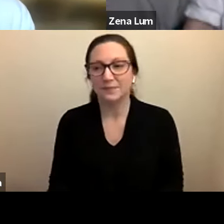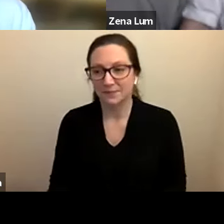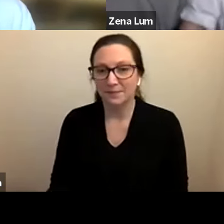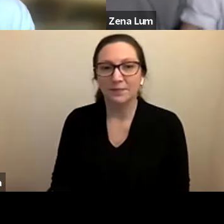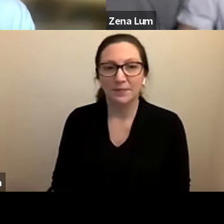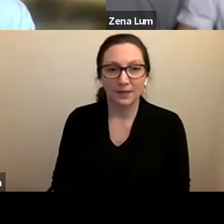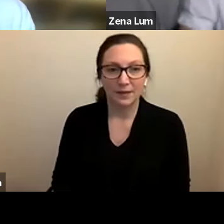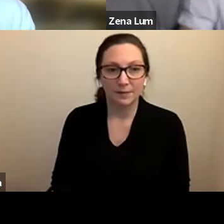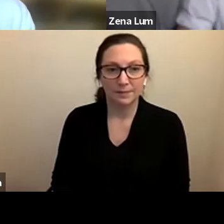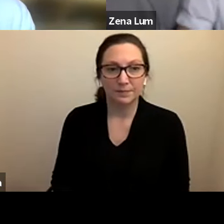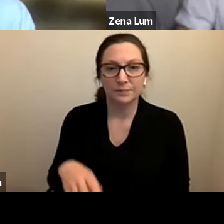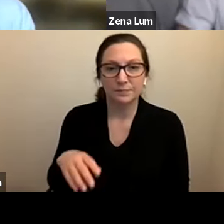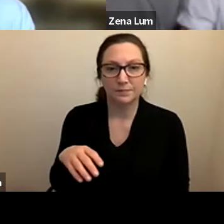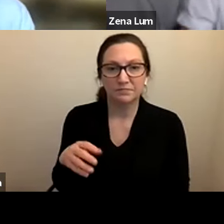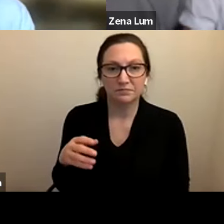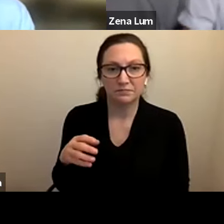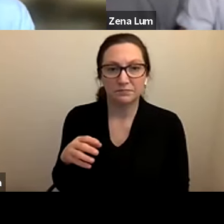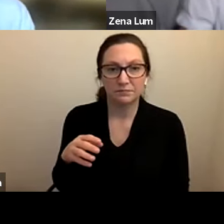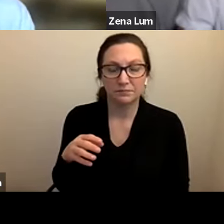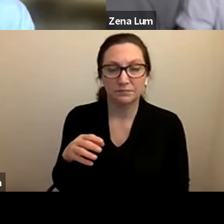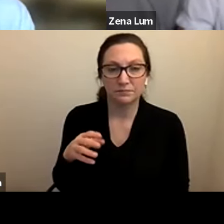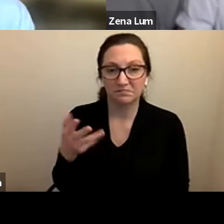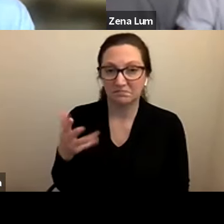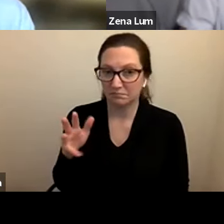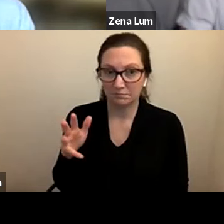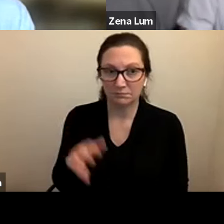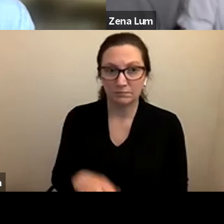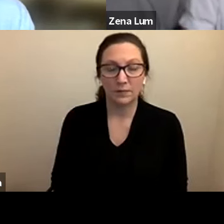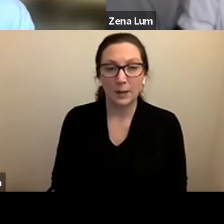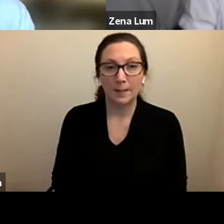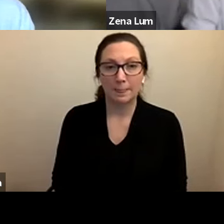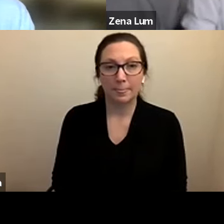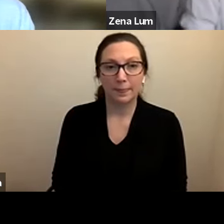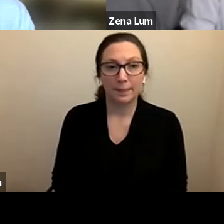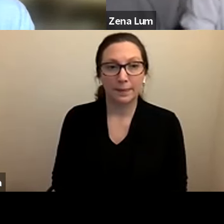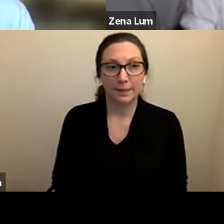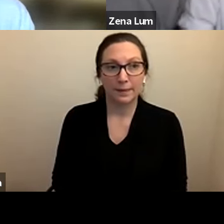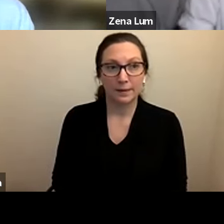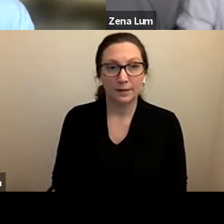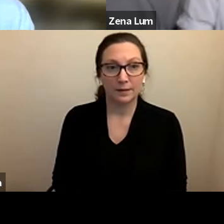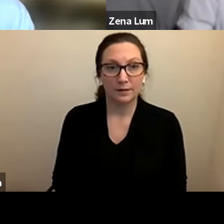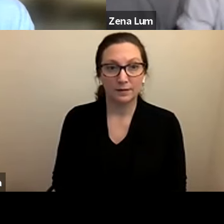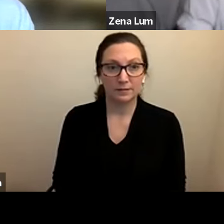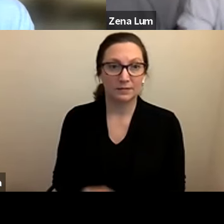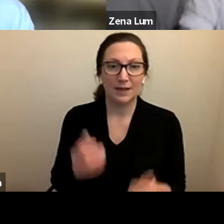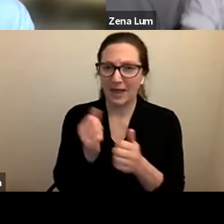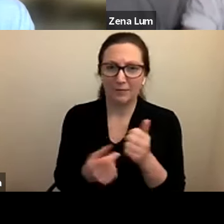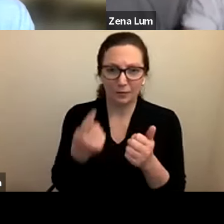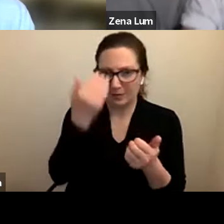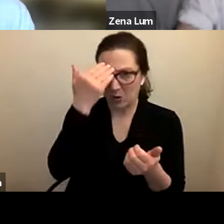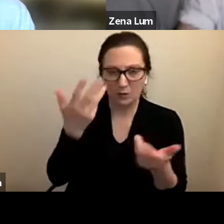And I think that's it. Okay, I'm just gonna have, everybody knows what they asked for, just